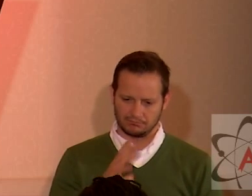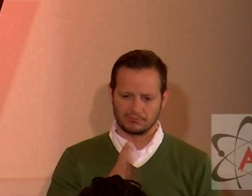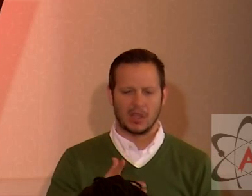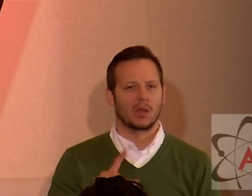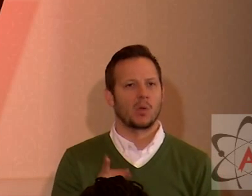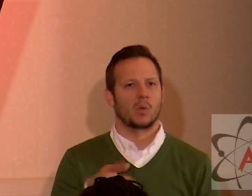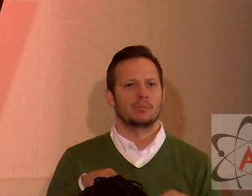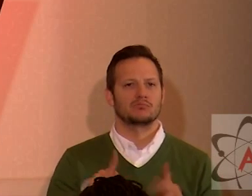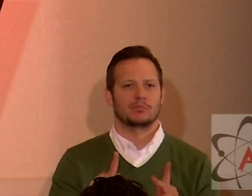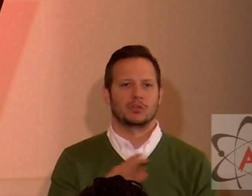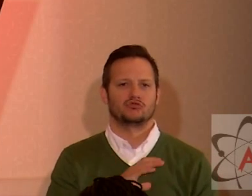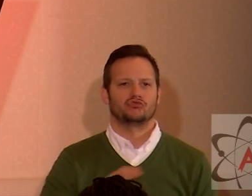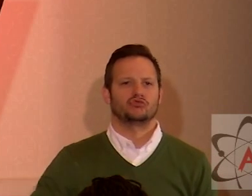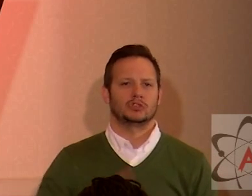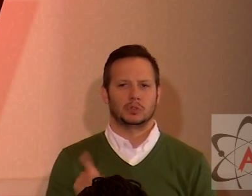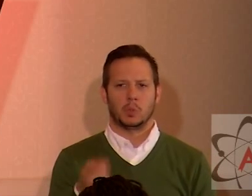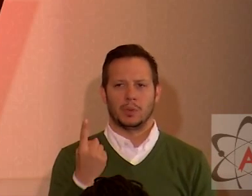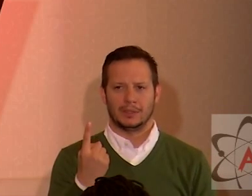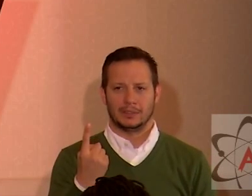you believe this?